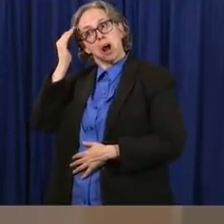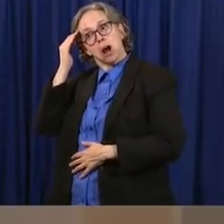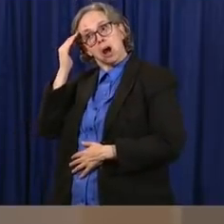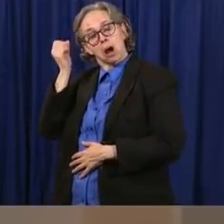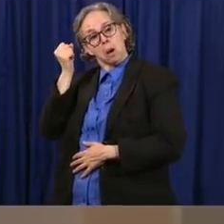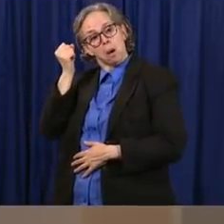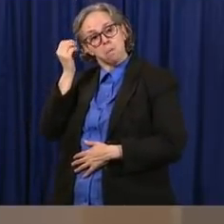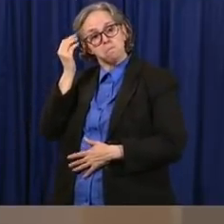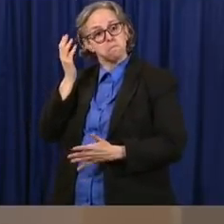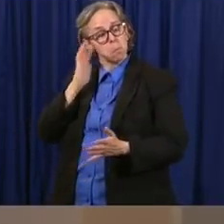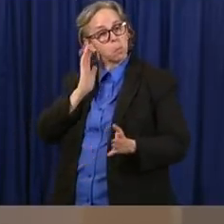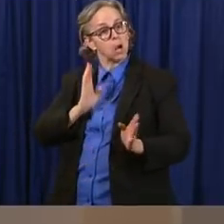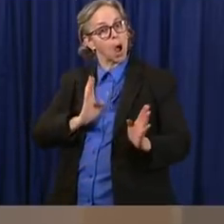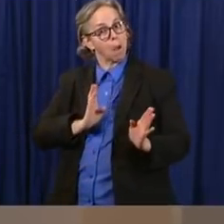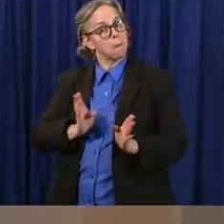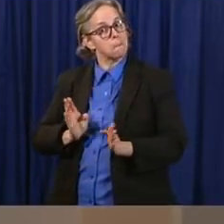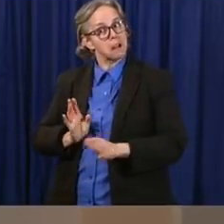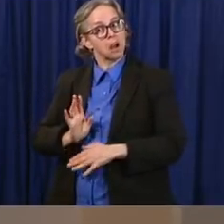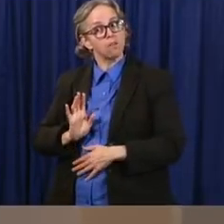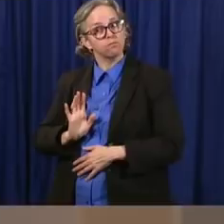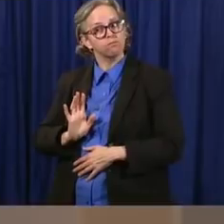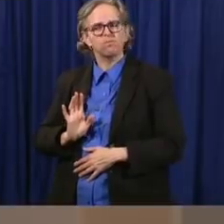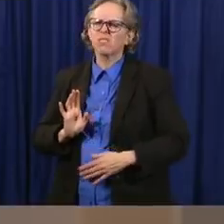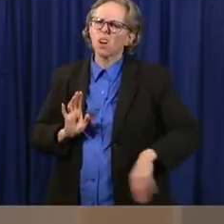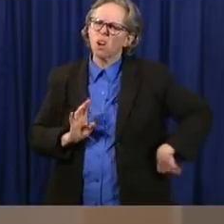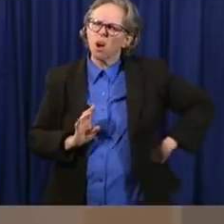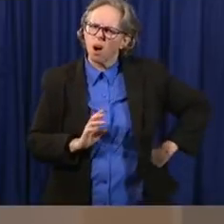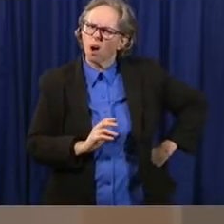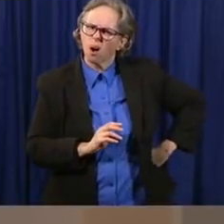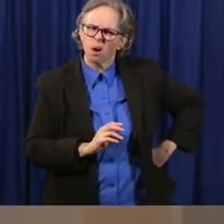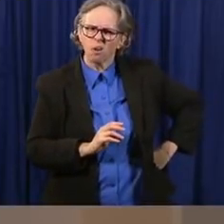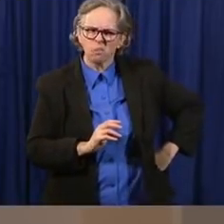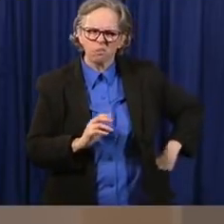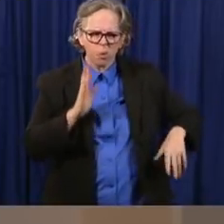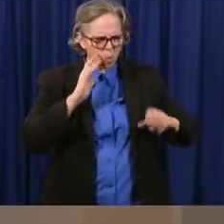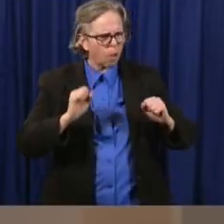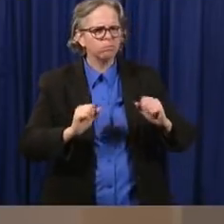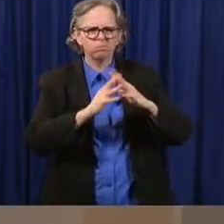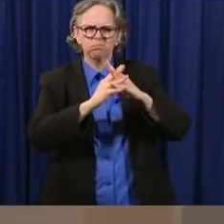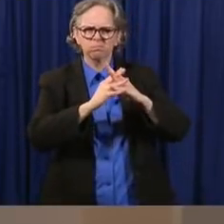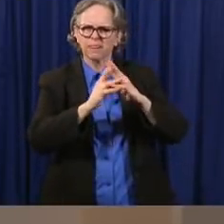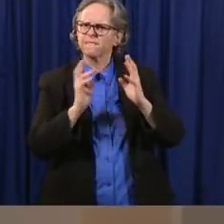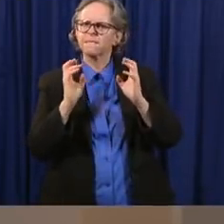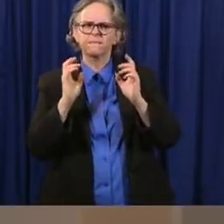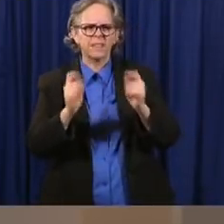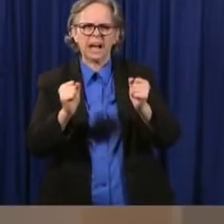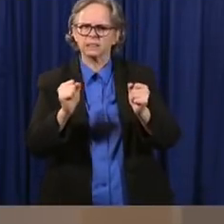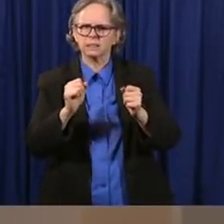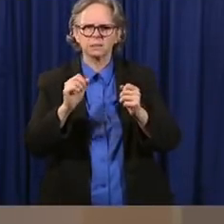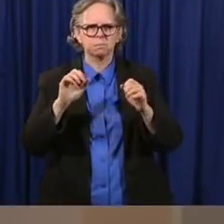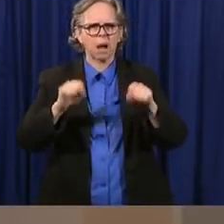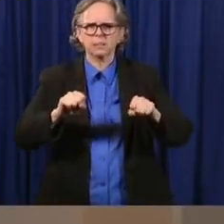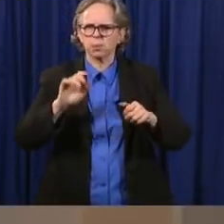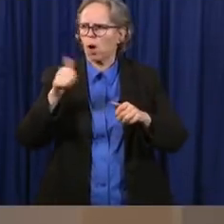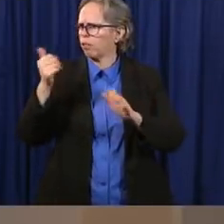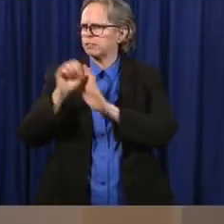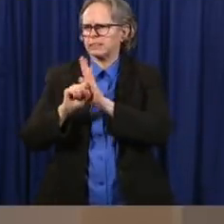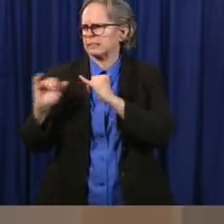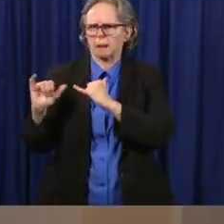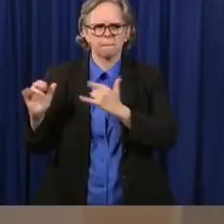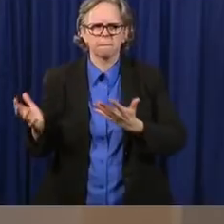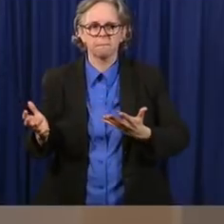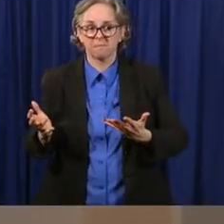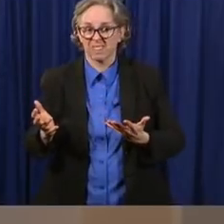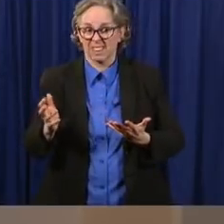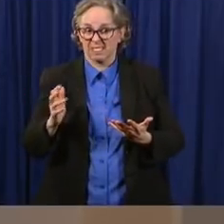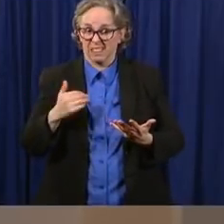to be, as a state, rolling this out as fast as anybody. So that's the information I have.